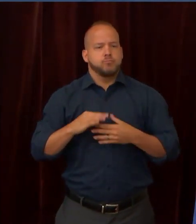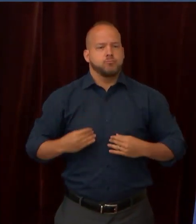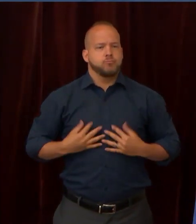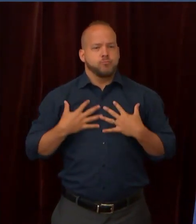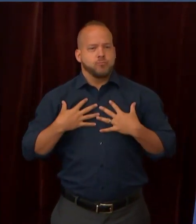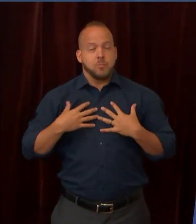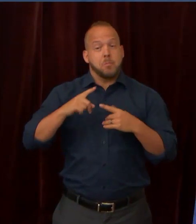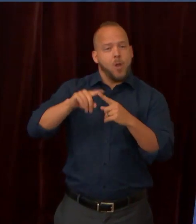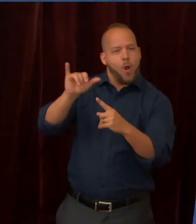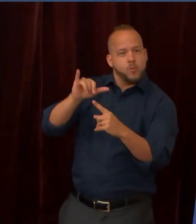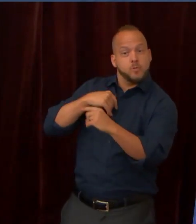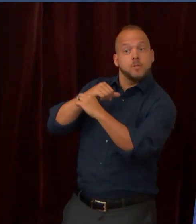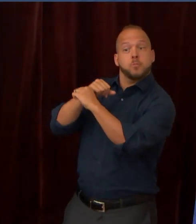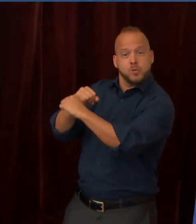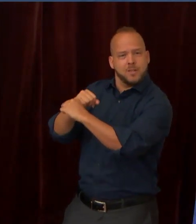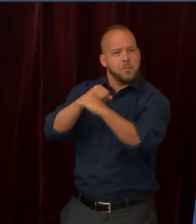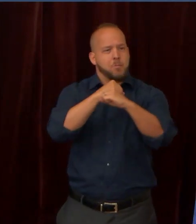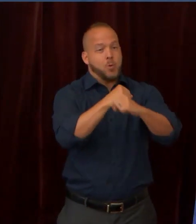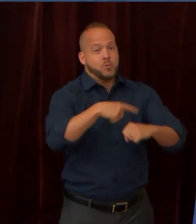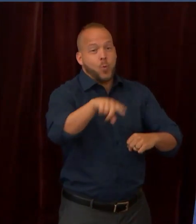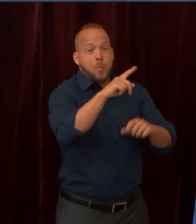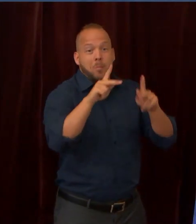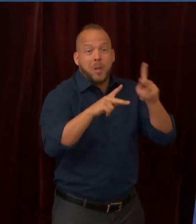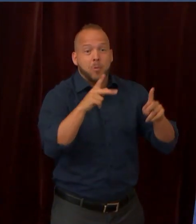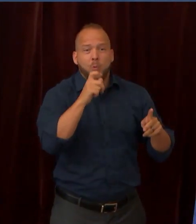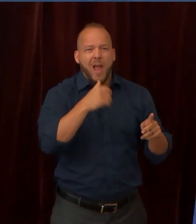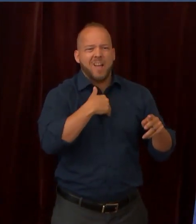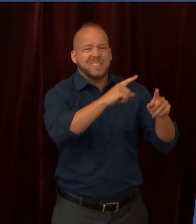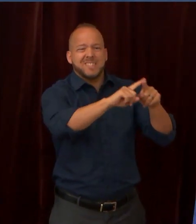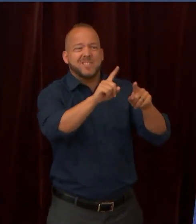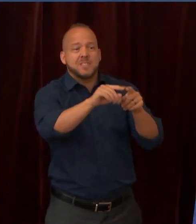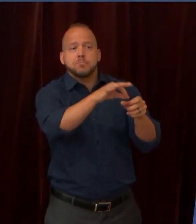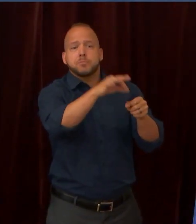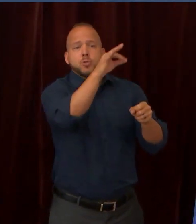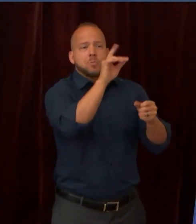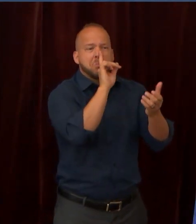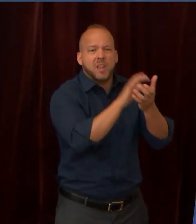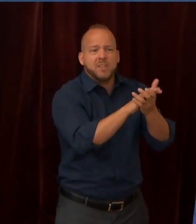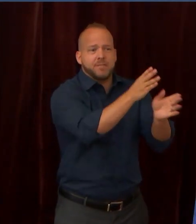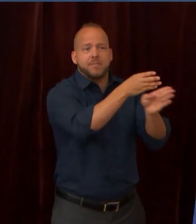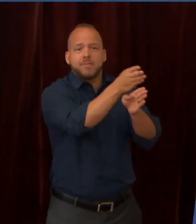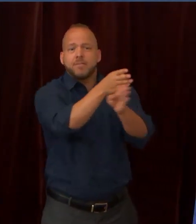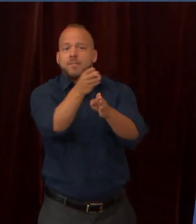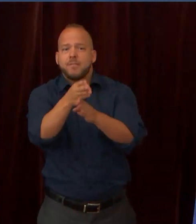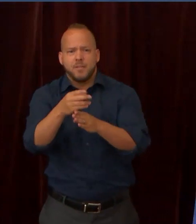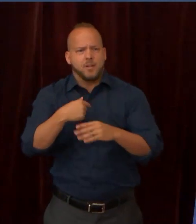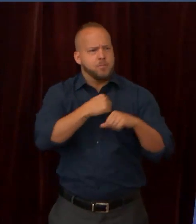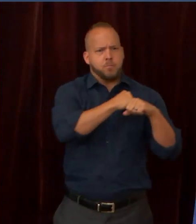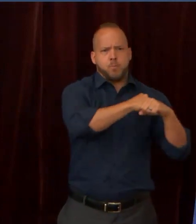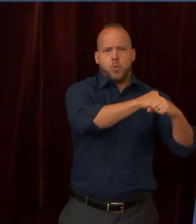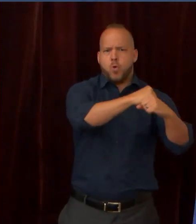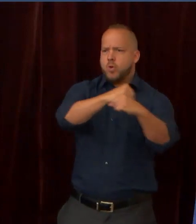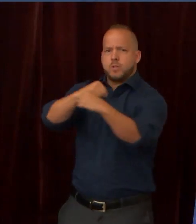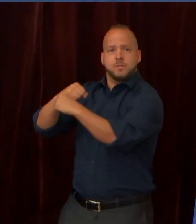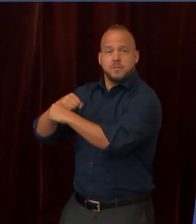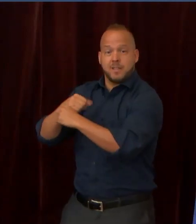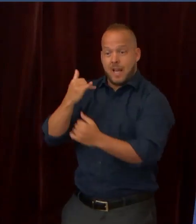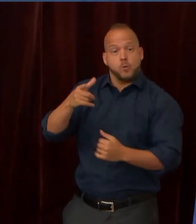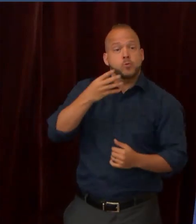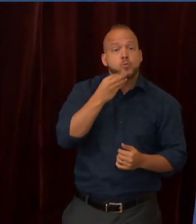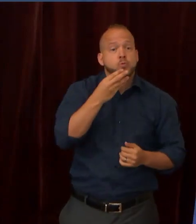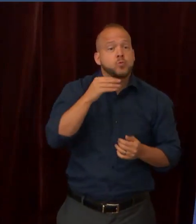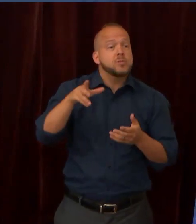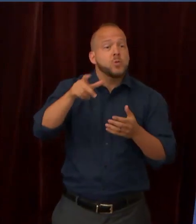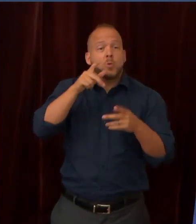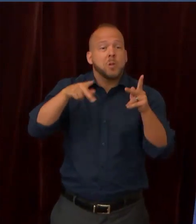of multiple faiths. You know, when a person in the Hebrew faith wears a mask that prevents the transmission from going out, that then